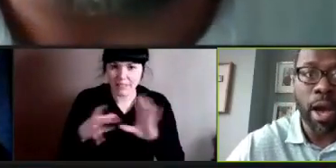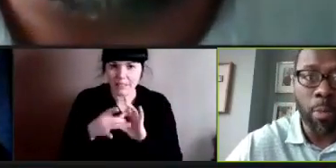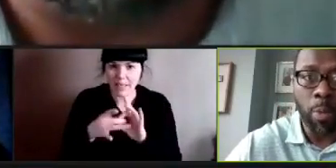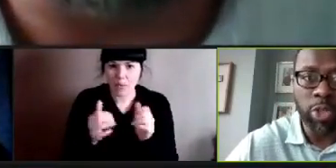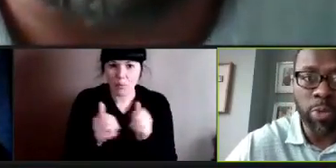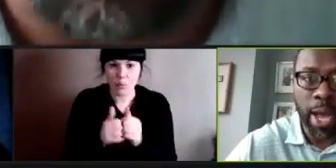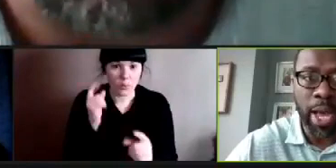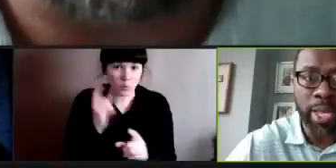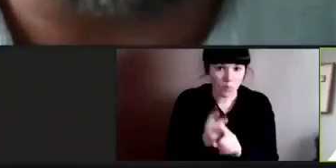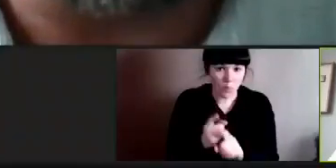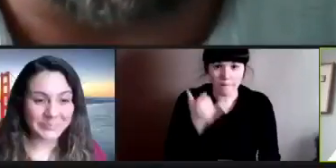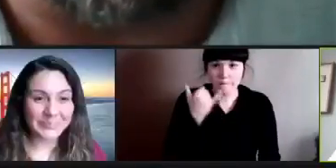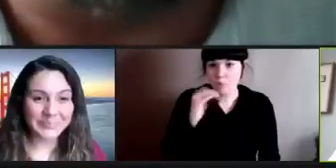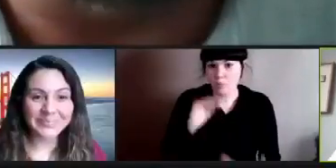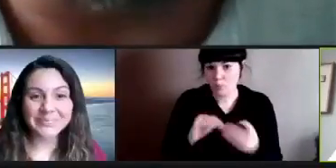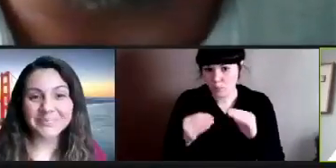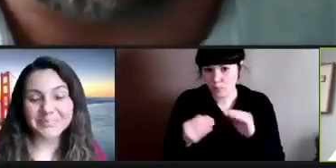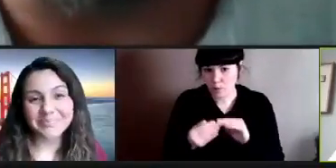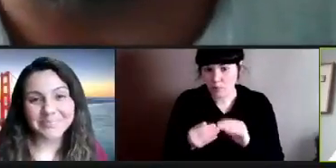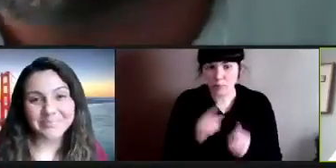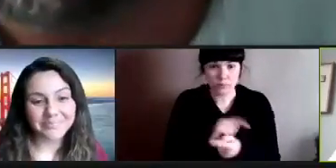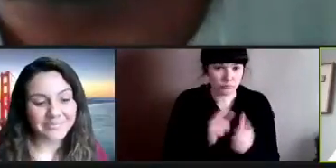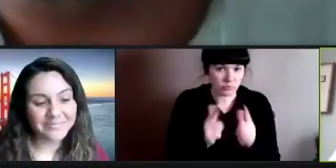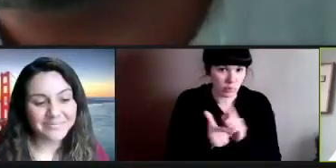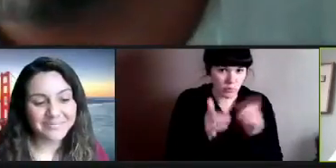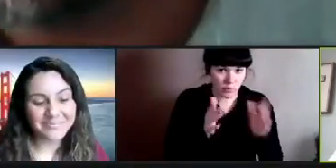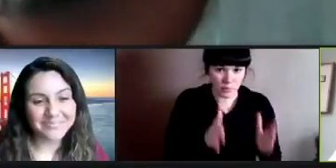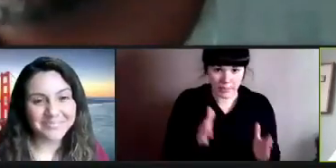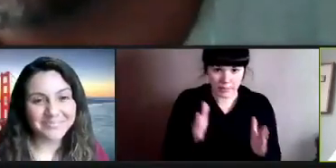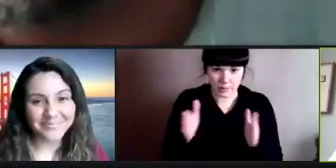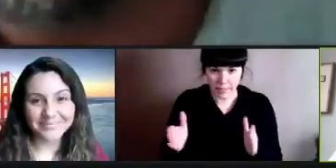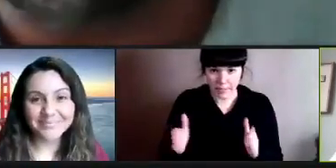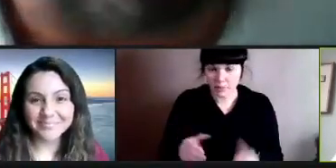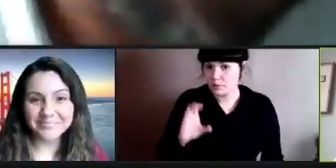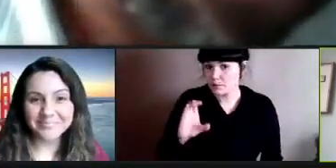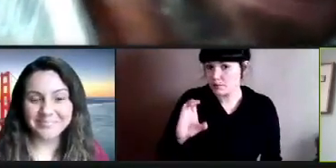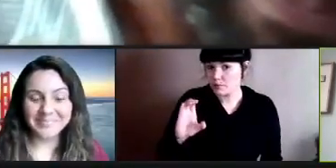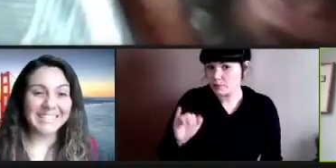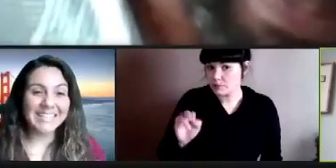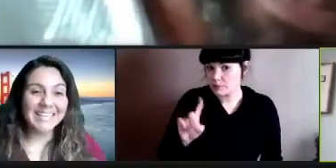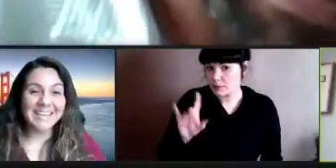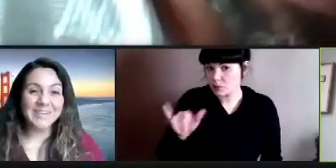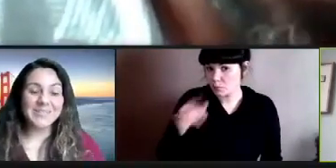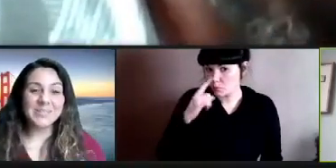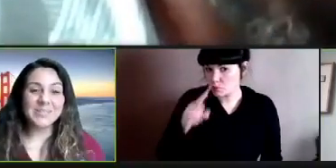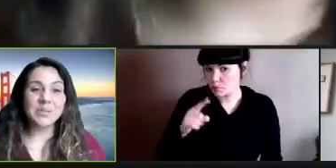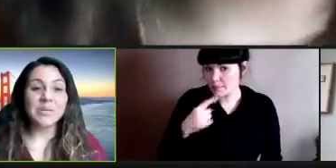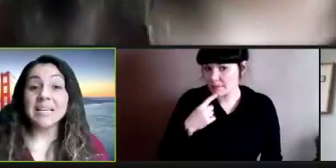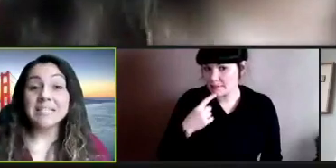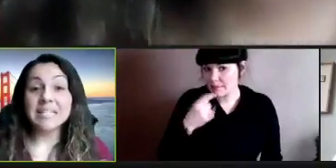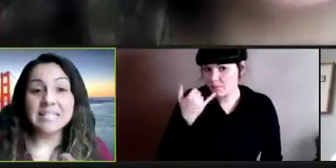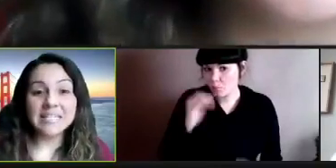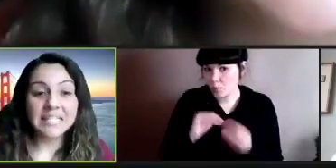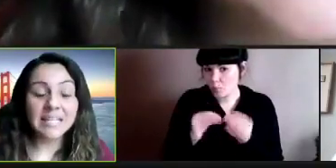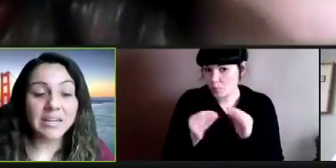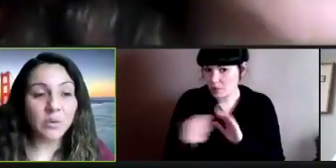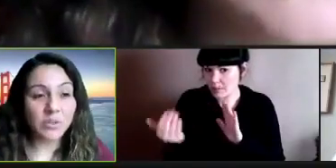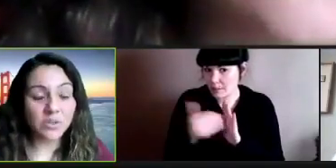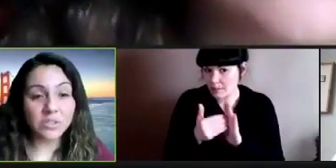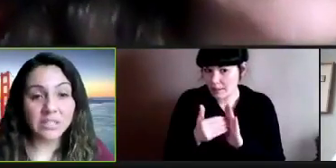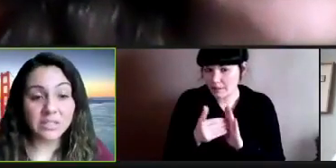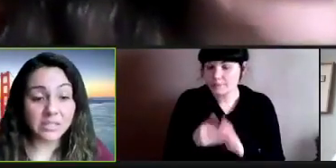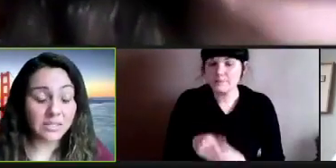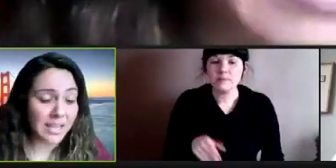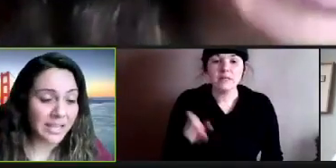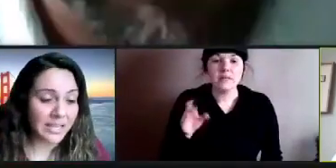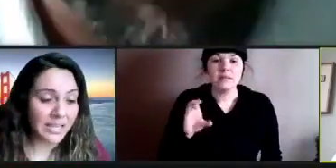Cindy, would you mind sharing the phone number for Spanish translation? Sí, claro. So, si necesita